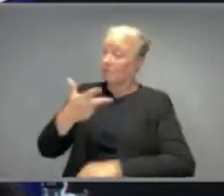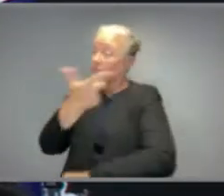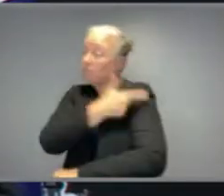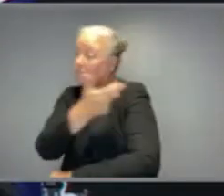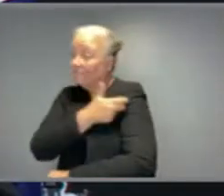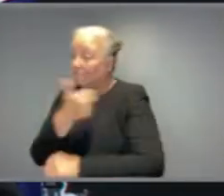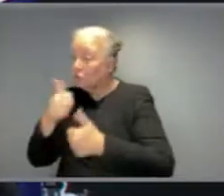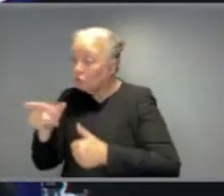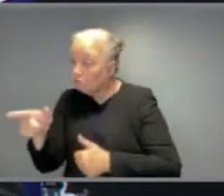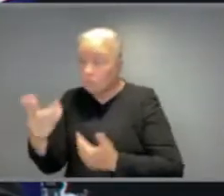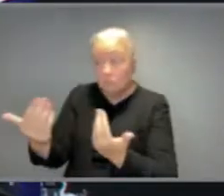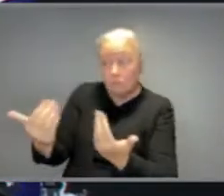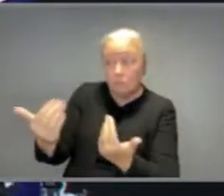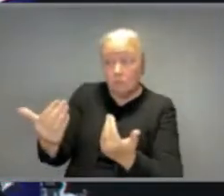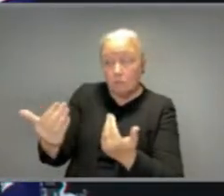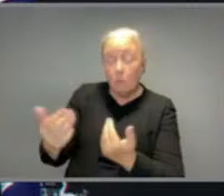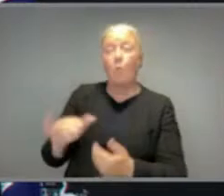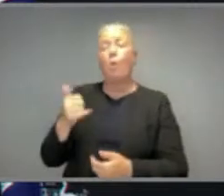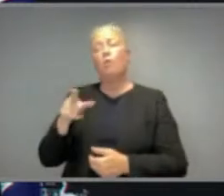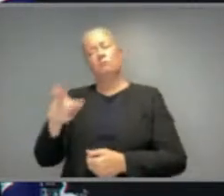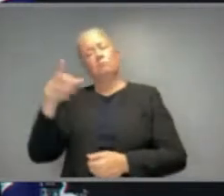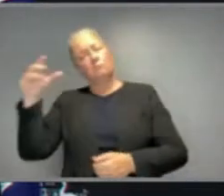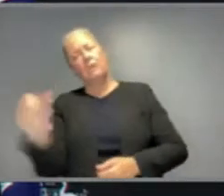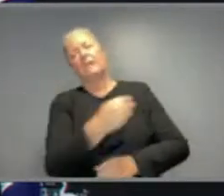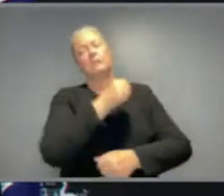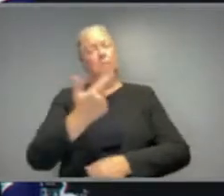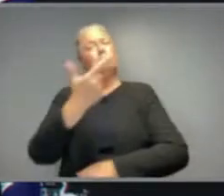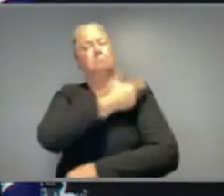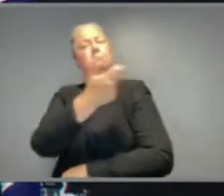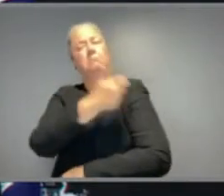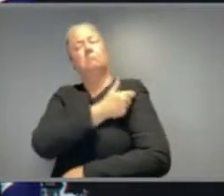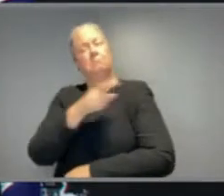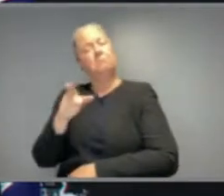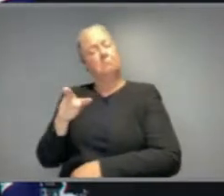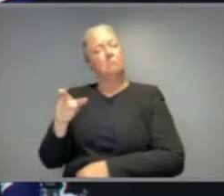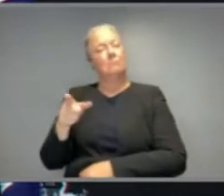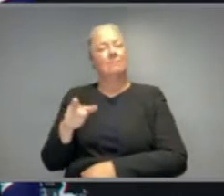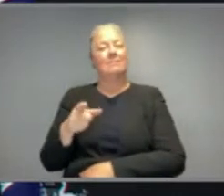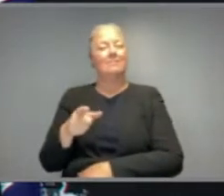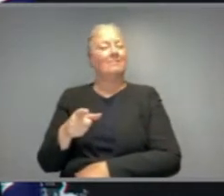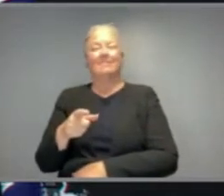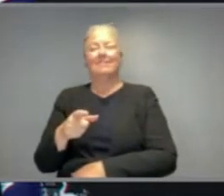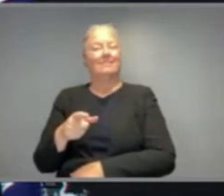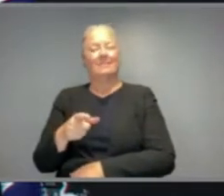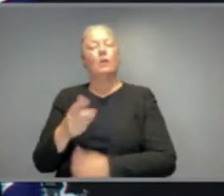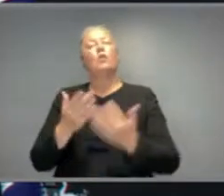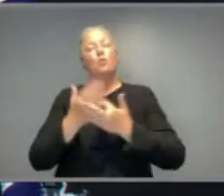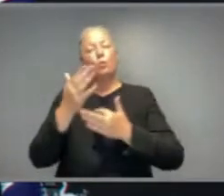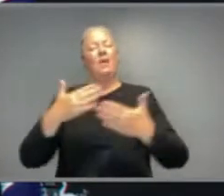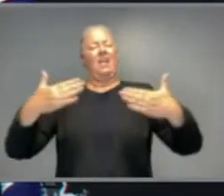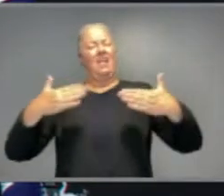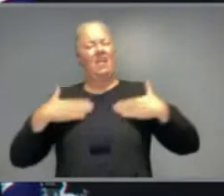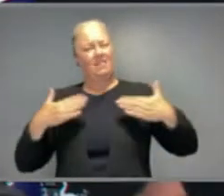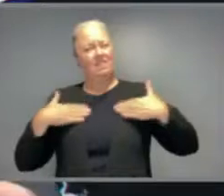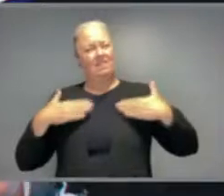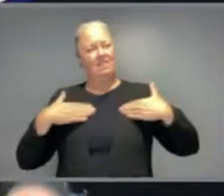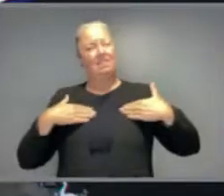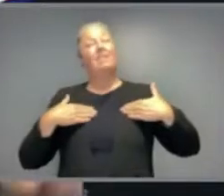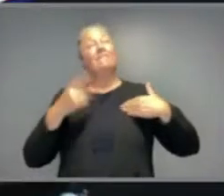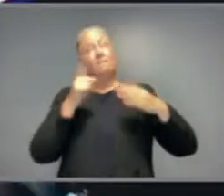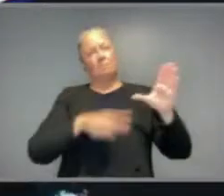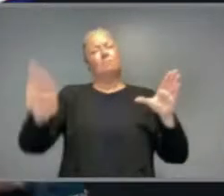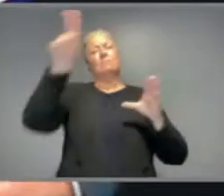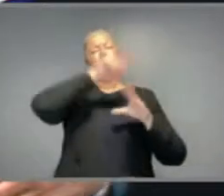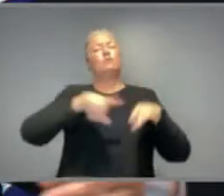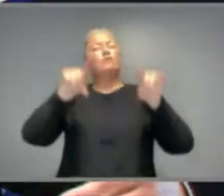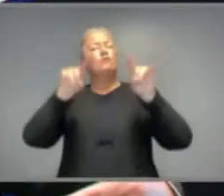to make it compulsory for someone to be vaccinated. These things are done through public health orders at a state and territory level. So working together